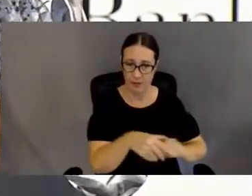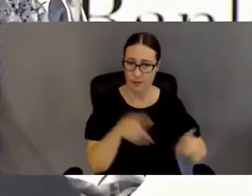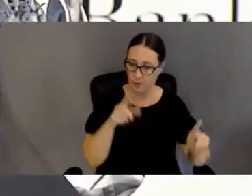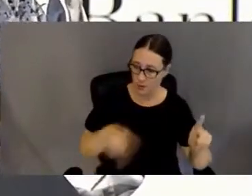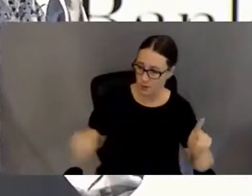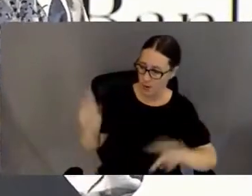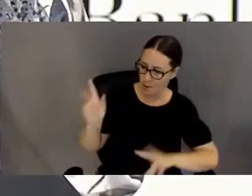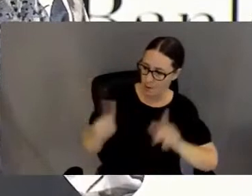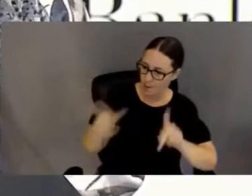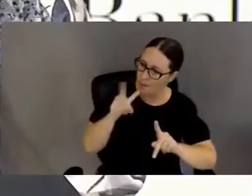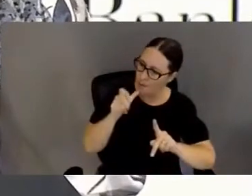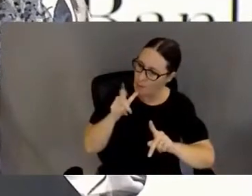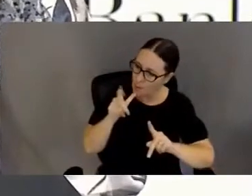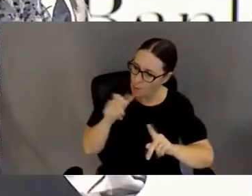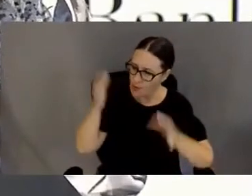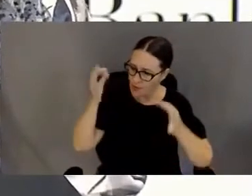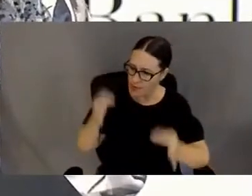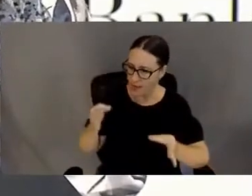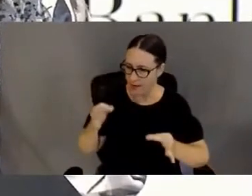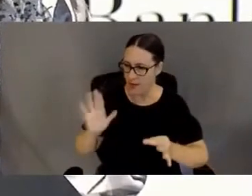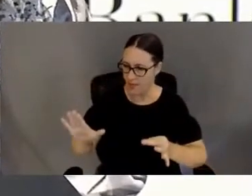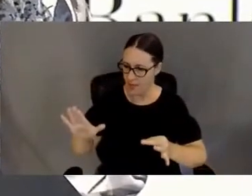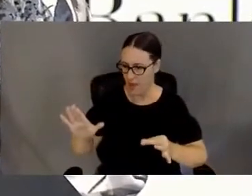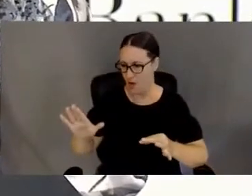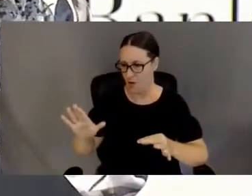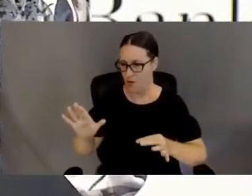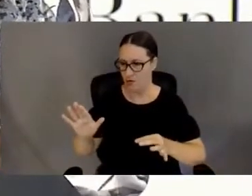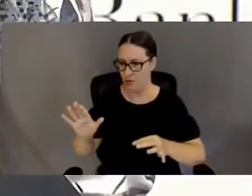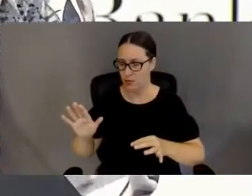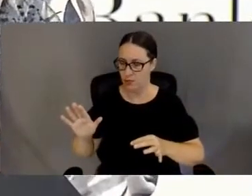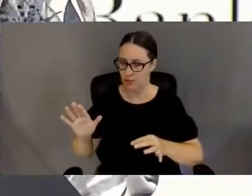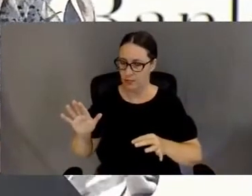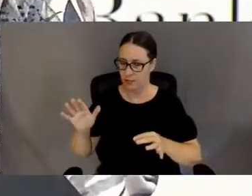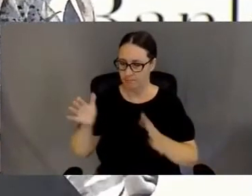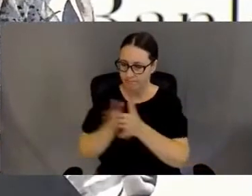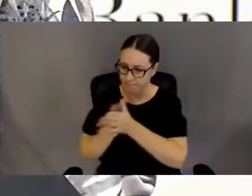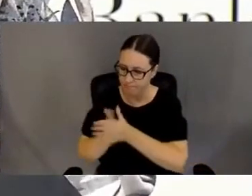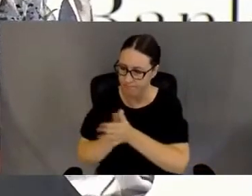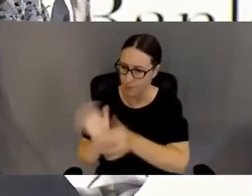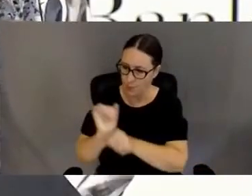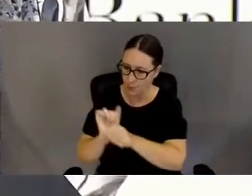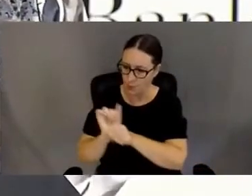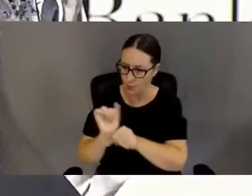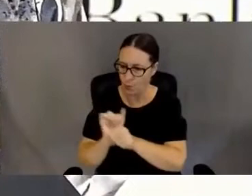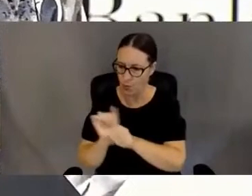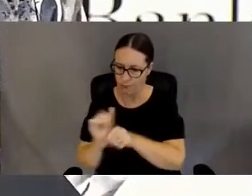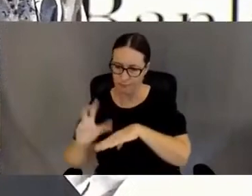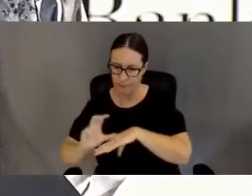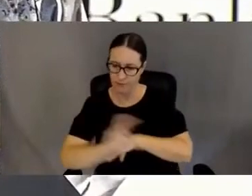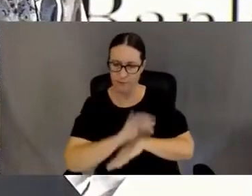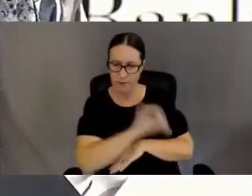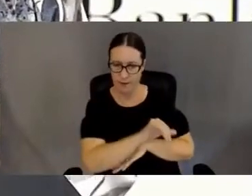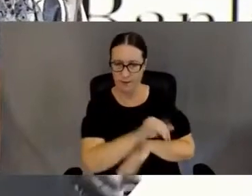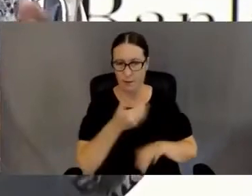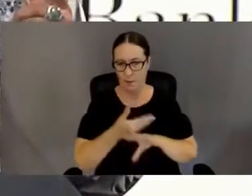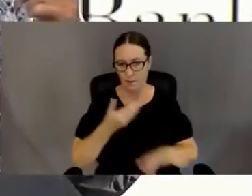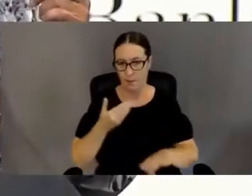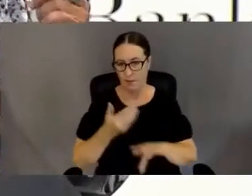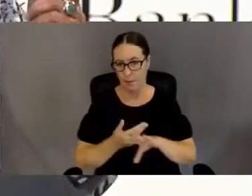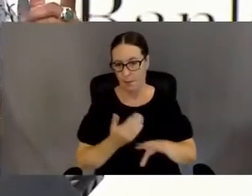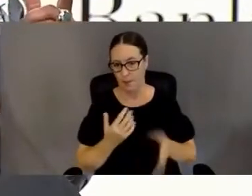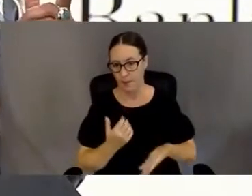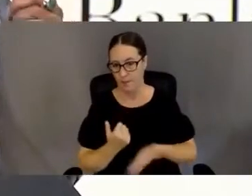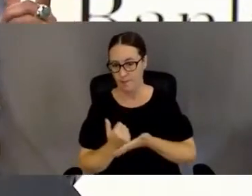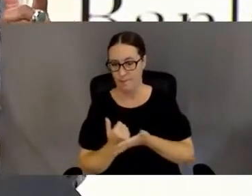own interests before the interest of the emancipated slaves. When Frederick Douglass visited the bank the first time, he said,